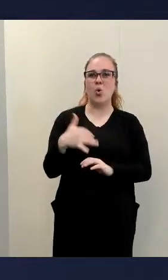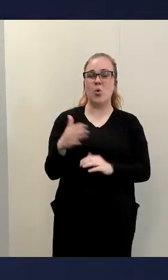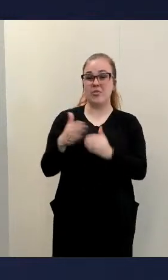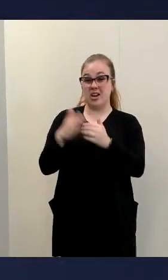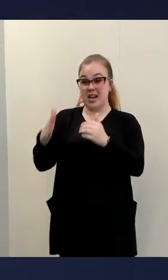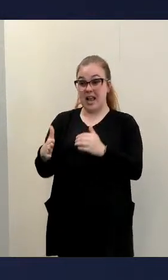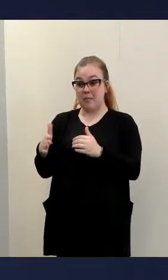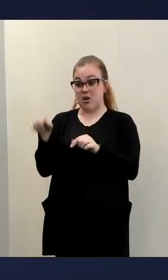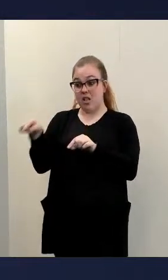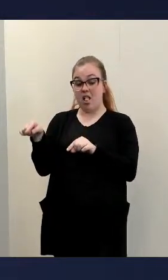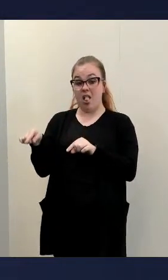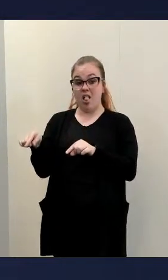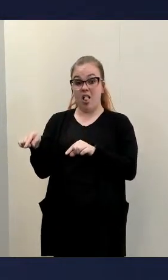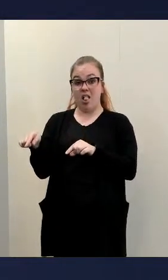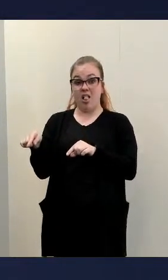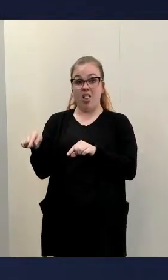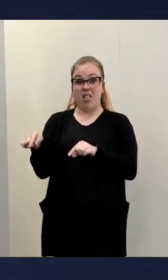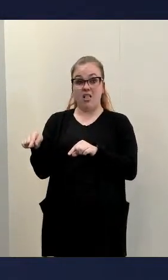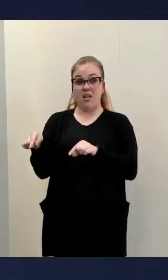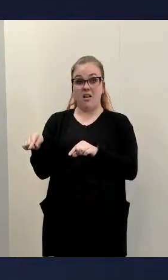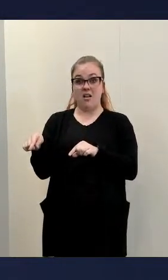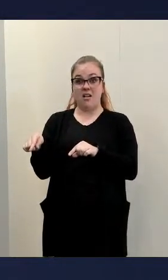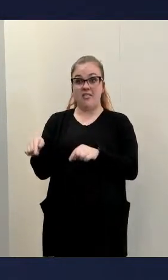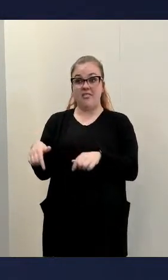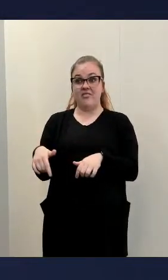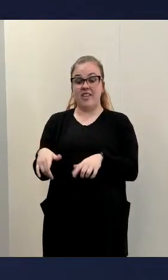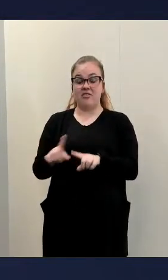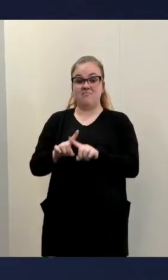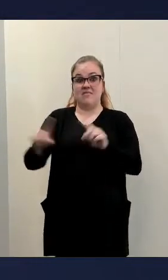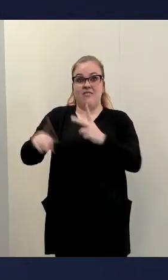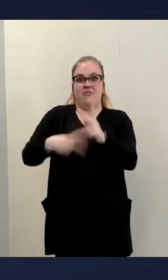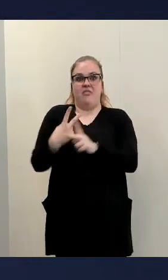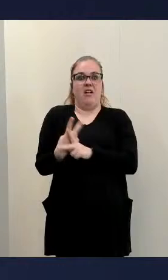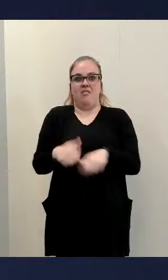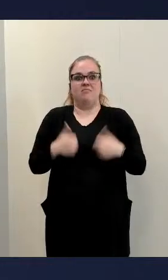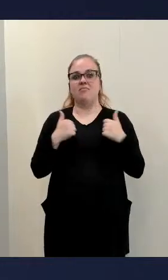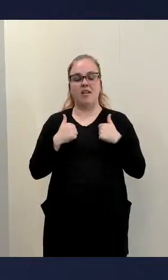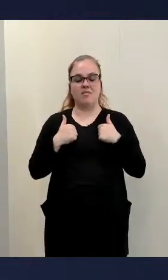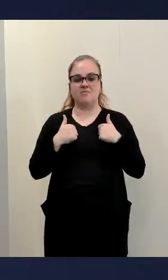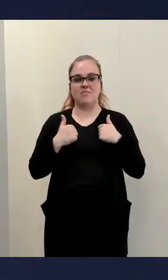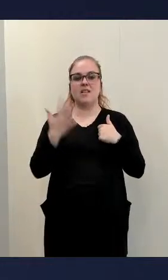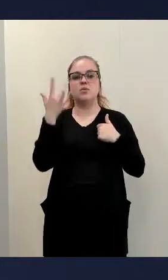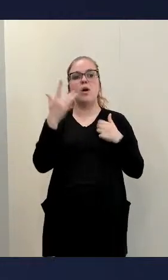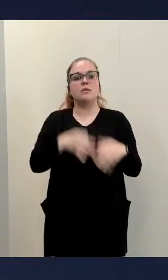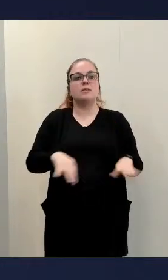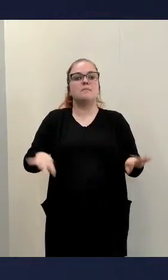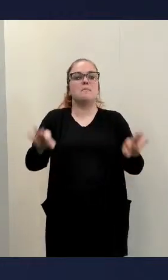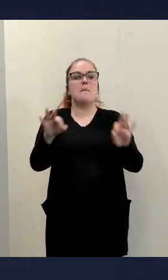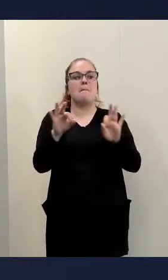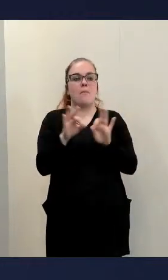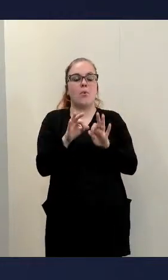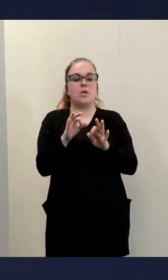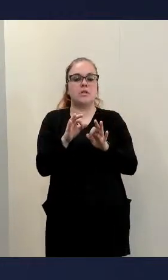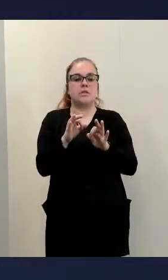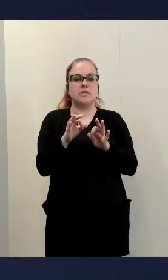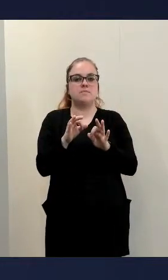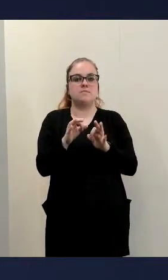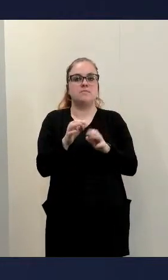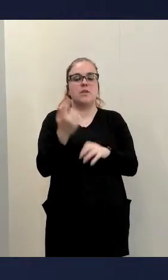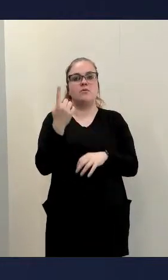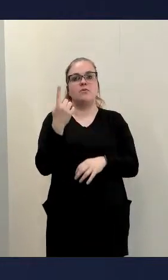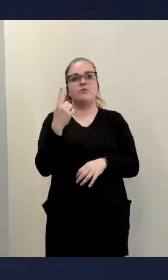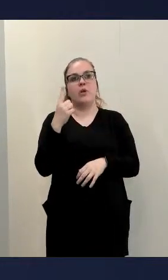not live that far away from where they are live in almost a different world. And that's why it was important in some ways